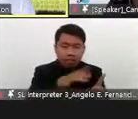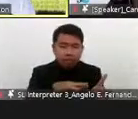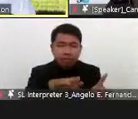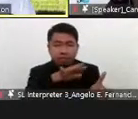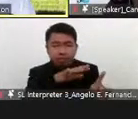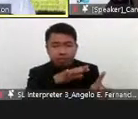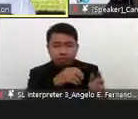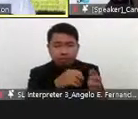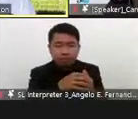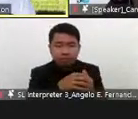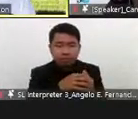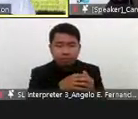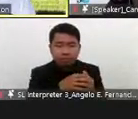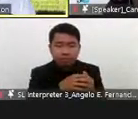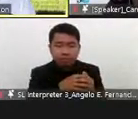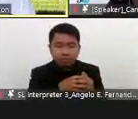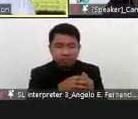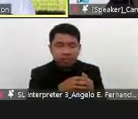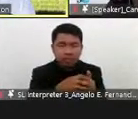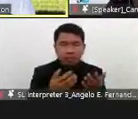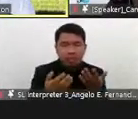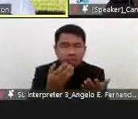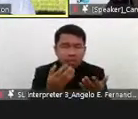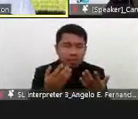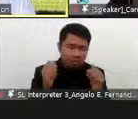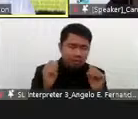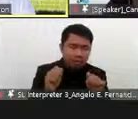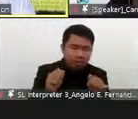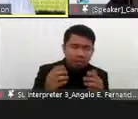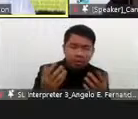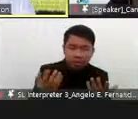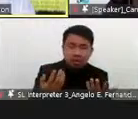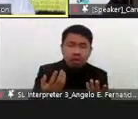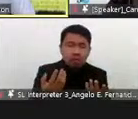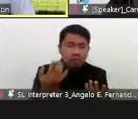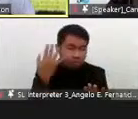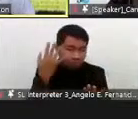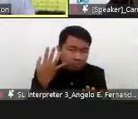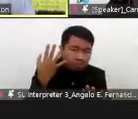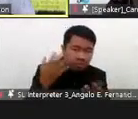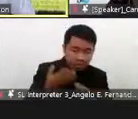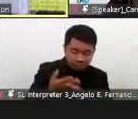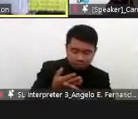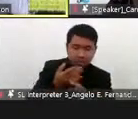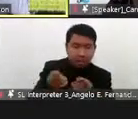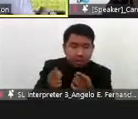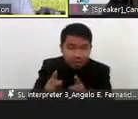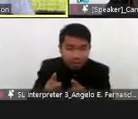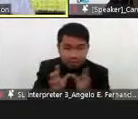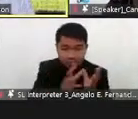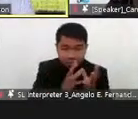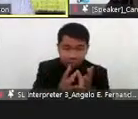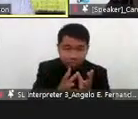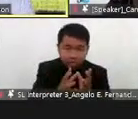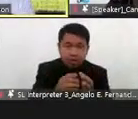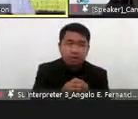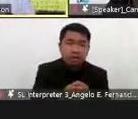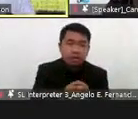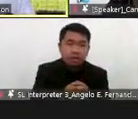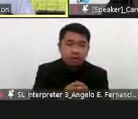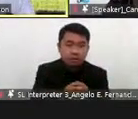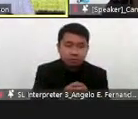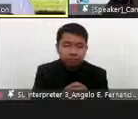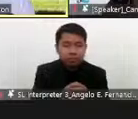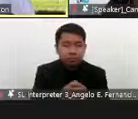be predicted maybe by local communities, and we look at, for example, ENSO, El Nino and